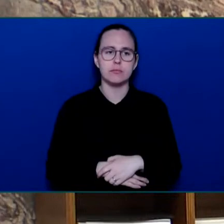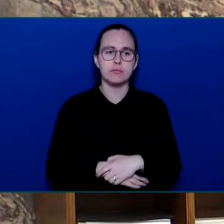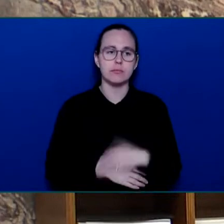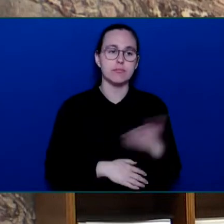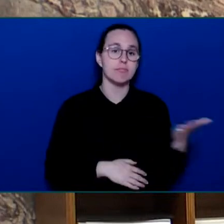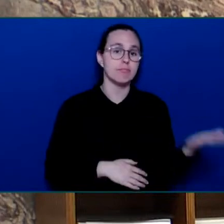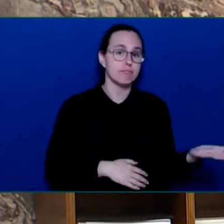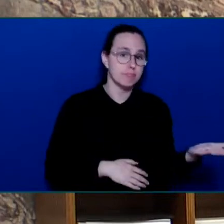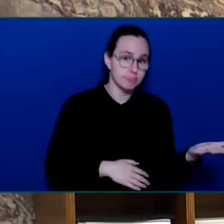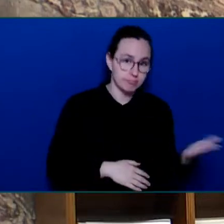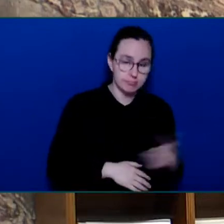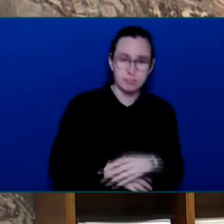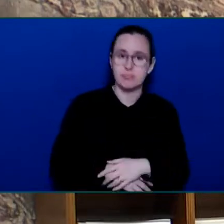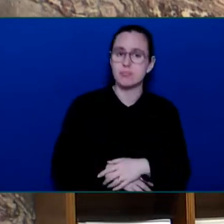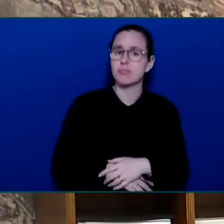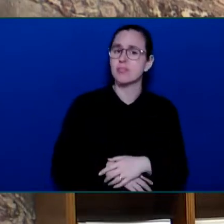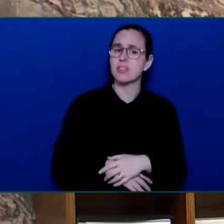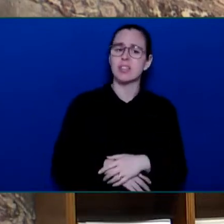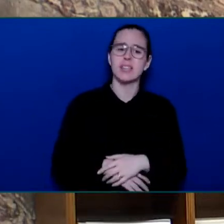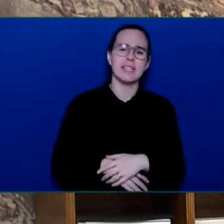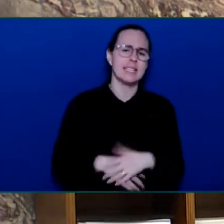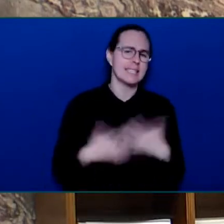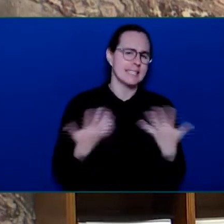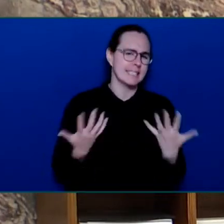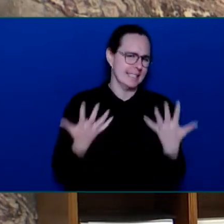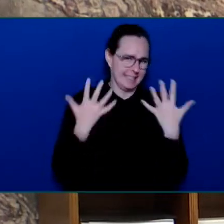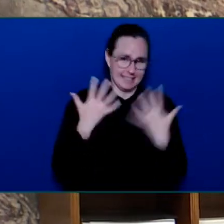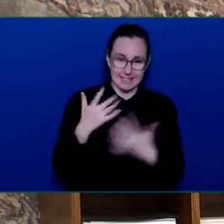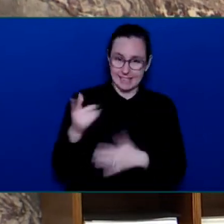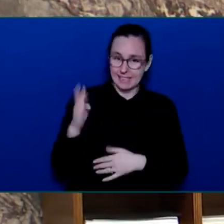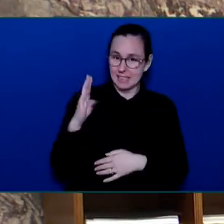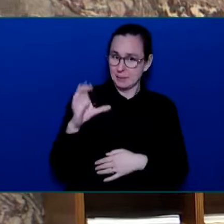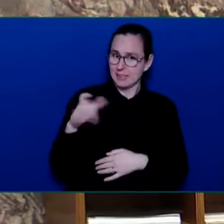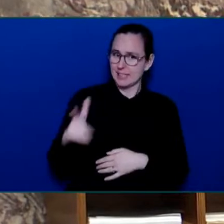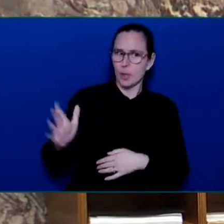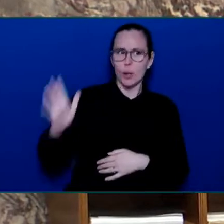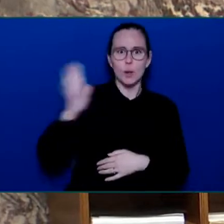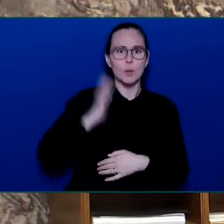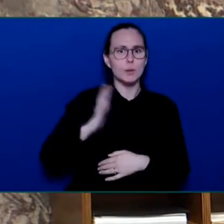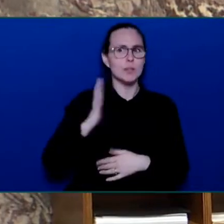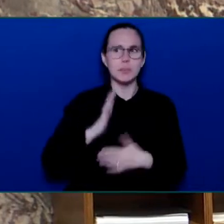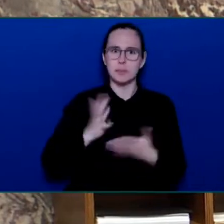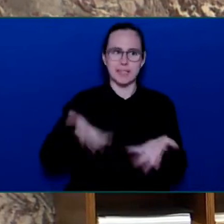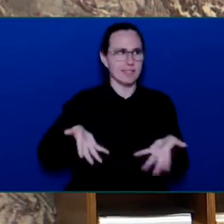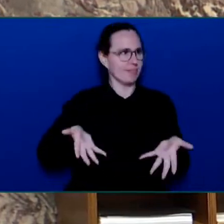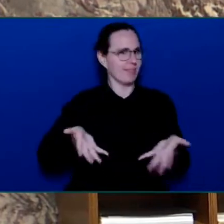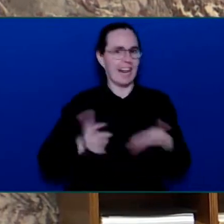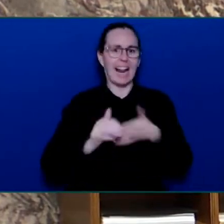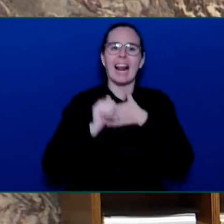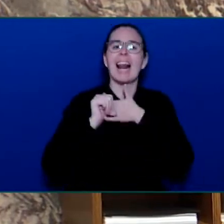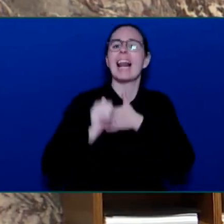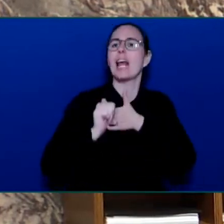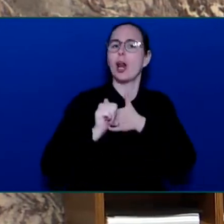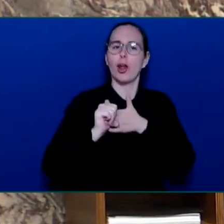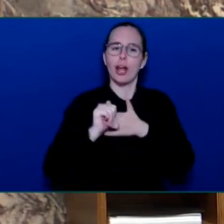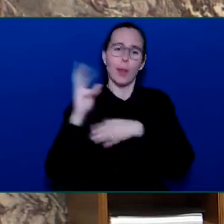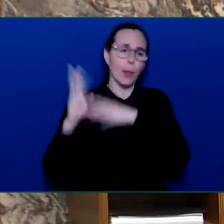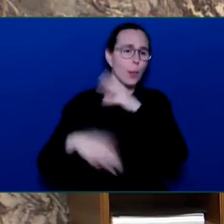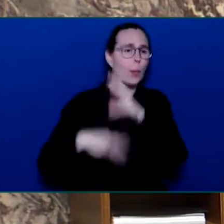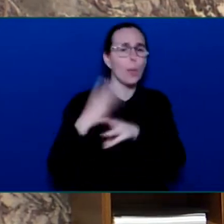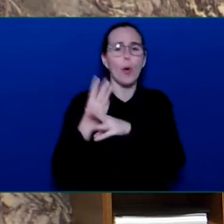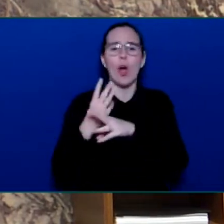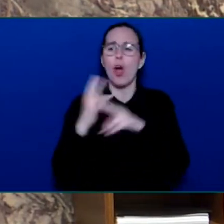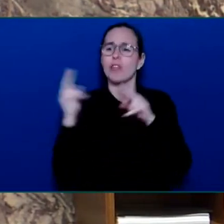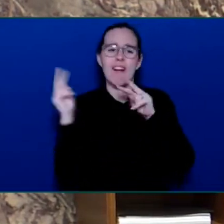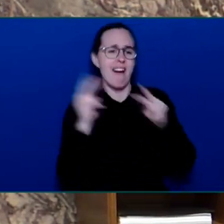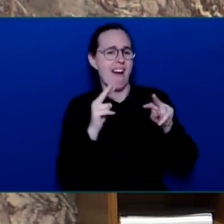actually relinquished British Columbia's leadership role on the world stage. When you look at the results, and the results are really what matter, emissions are going up, and